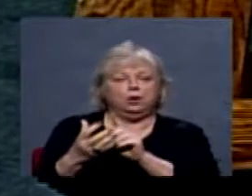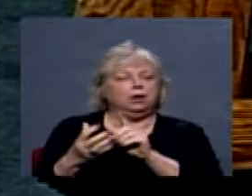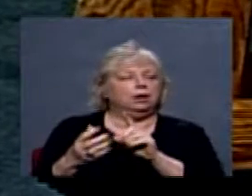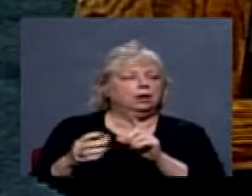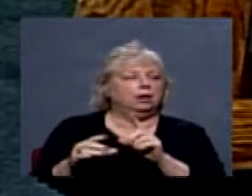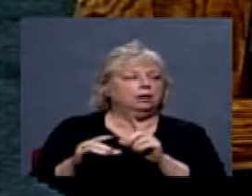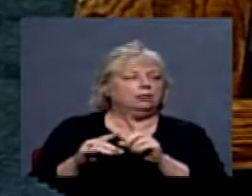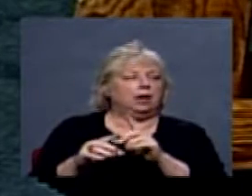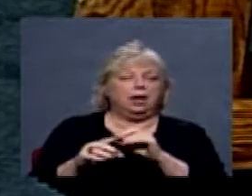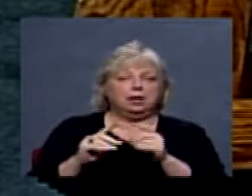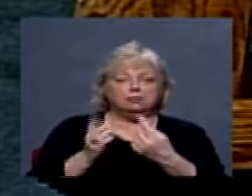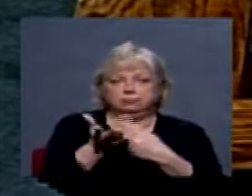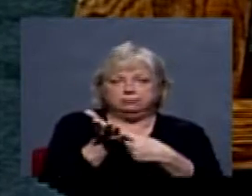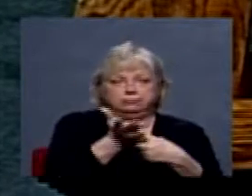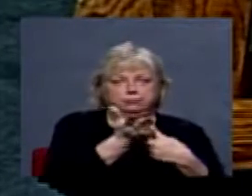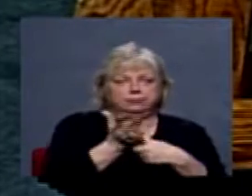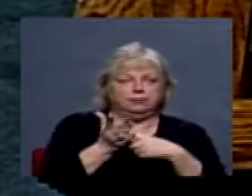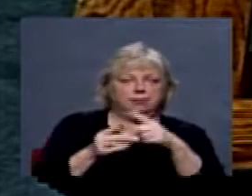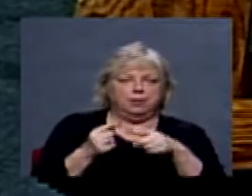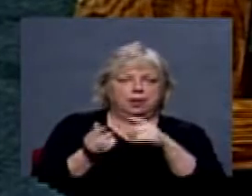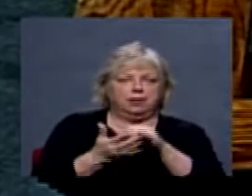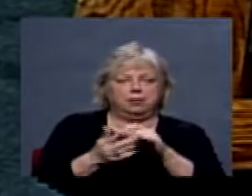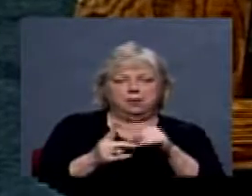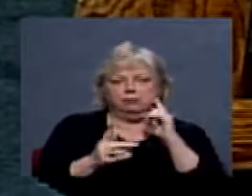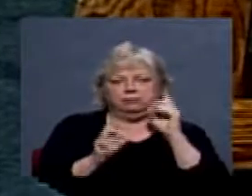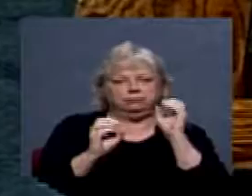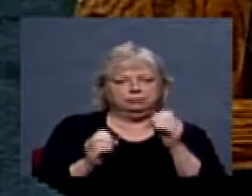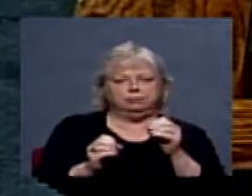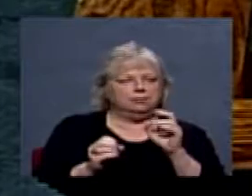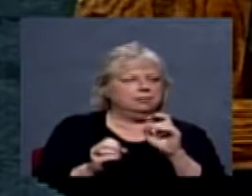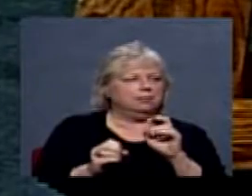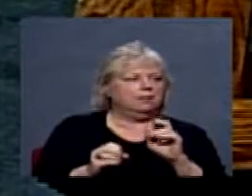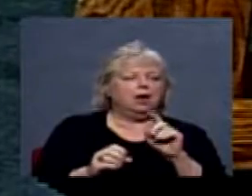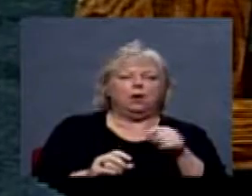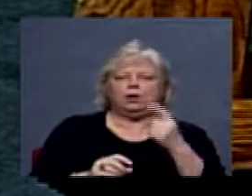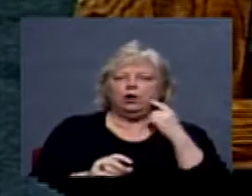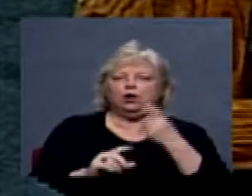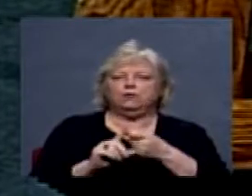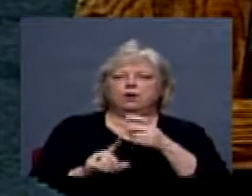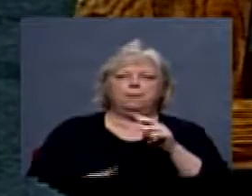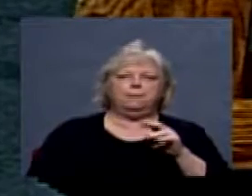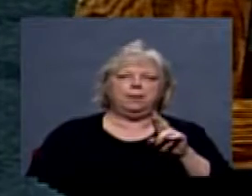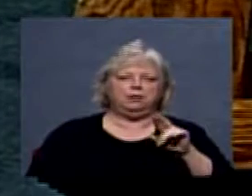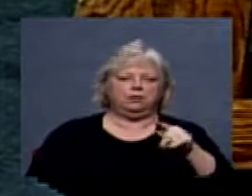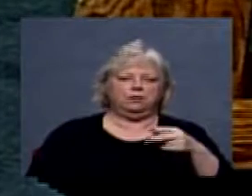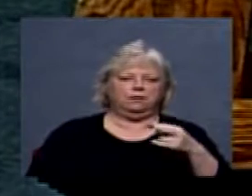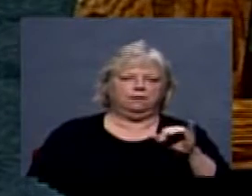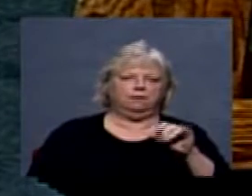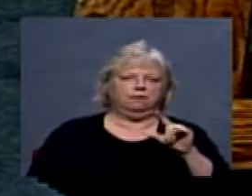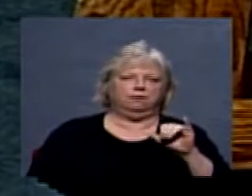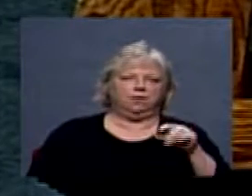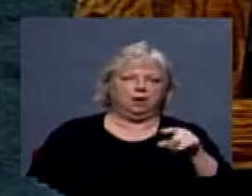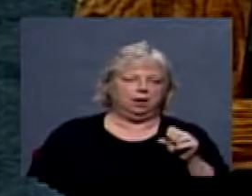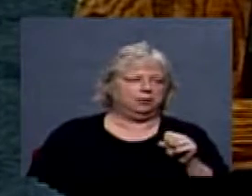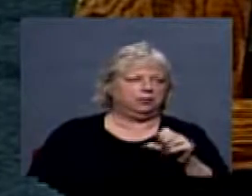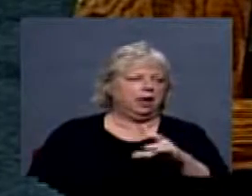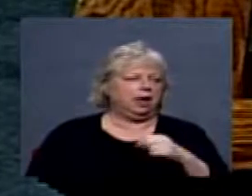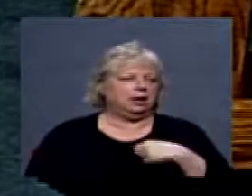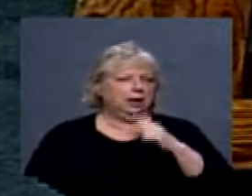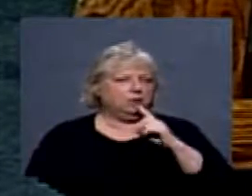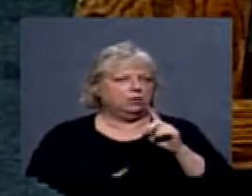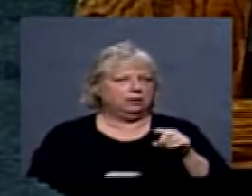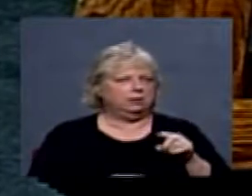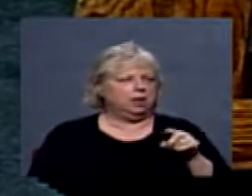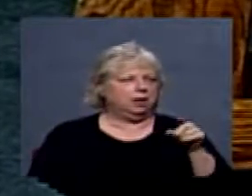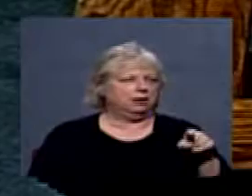across, and talk to them about it, but I did not hear back. I only heard back from Mr. Felix, and I responded to